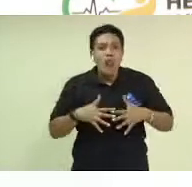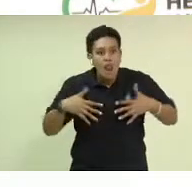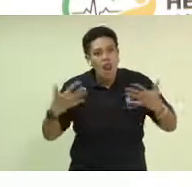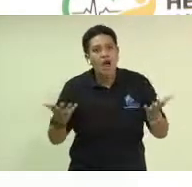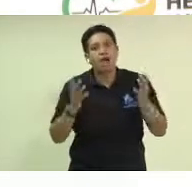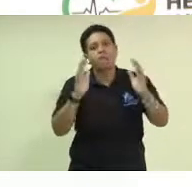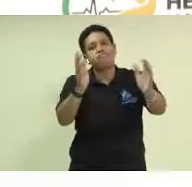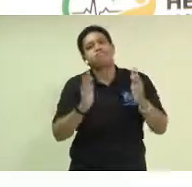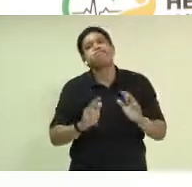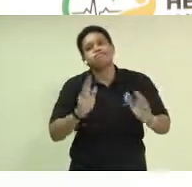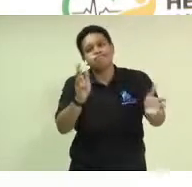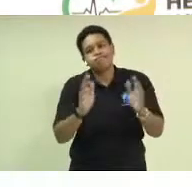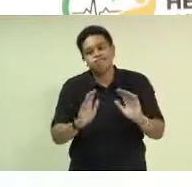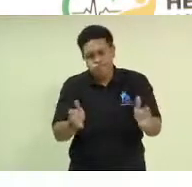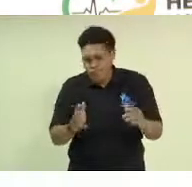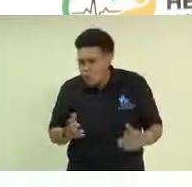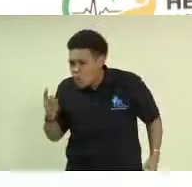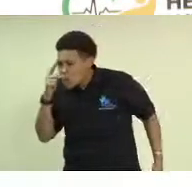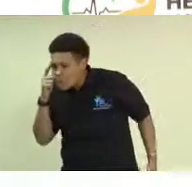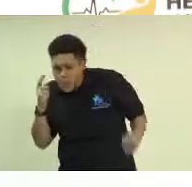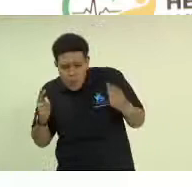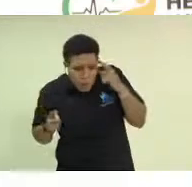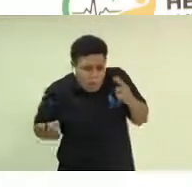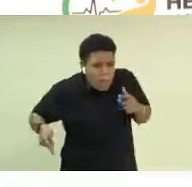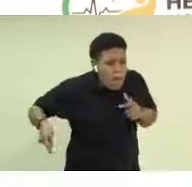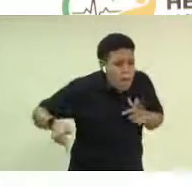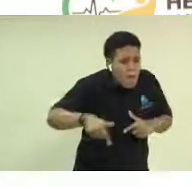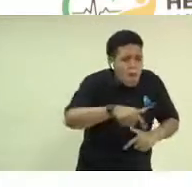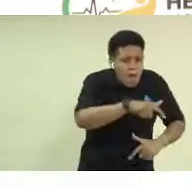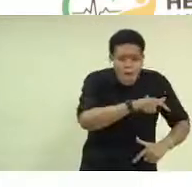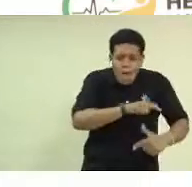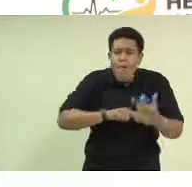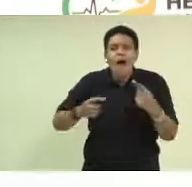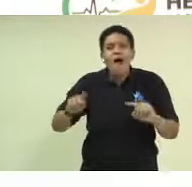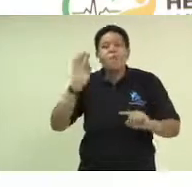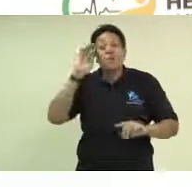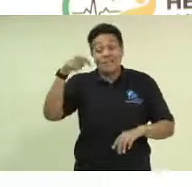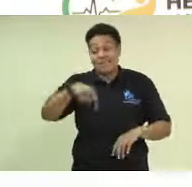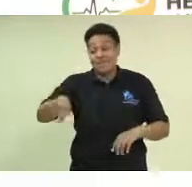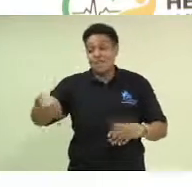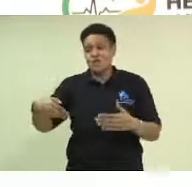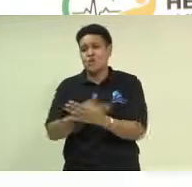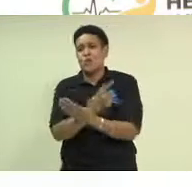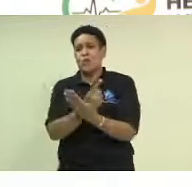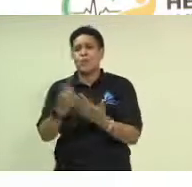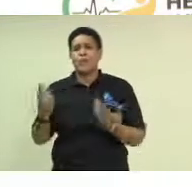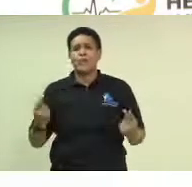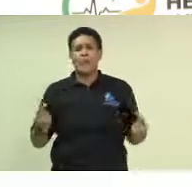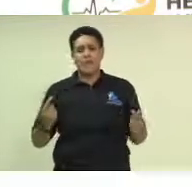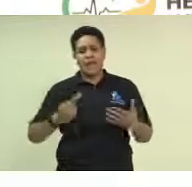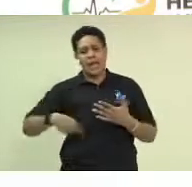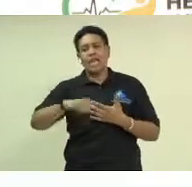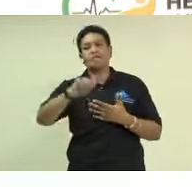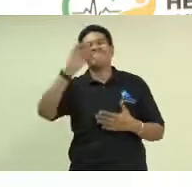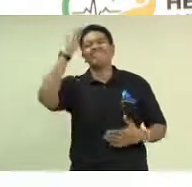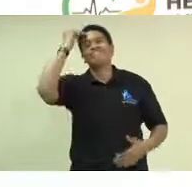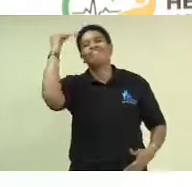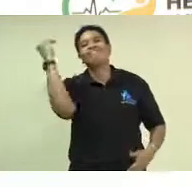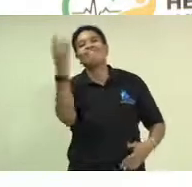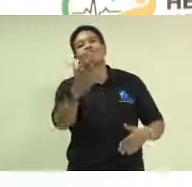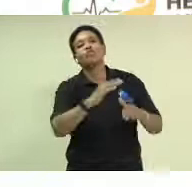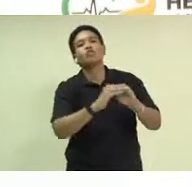deliberations. And in keeping with our approach in the new week, I'm sure that we will inform the